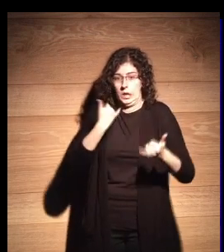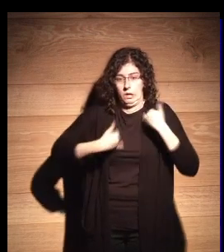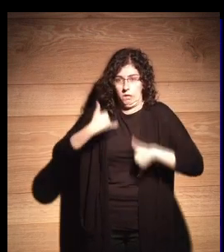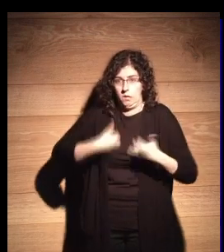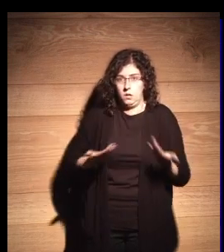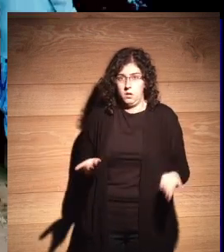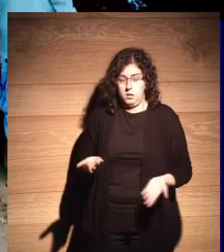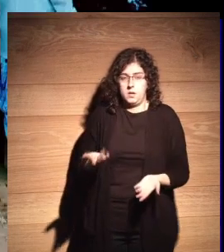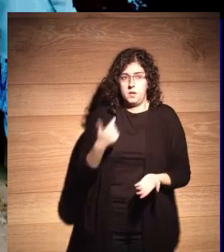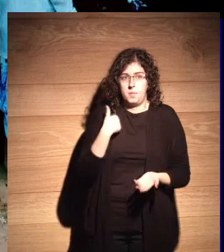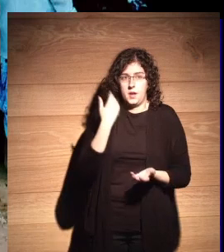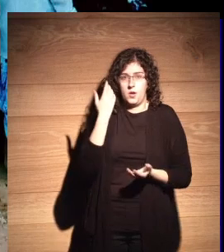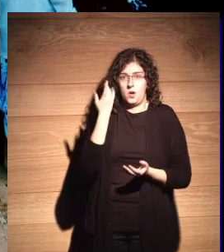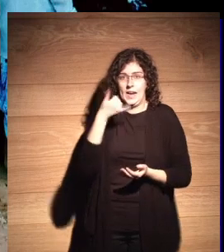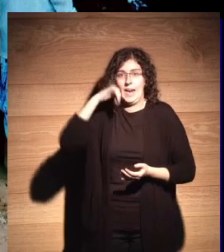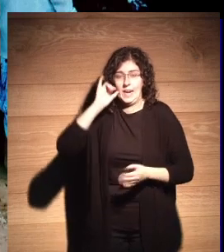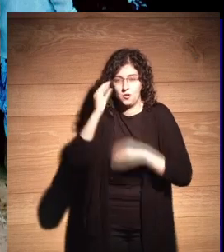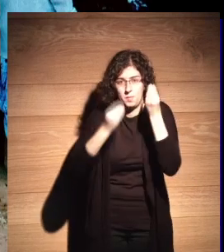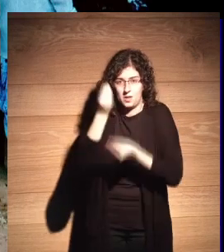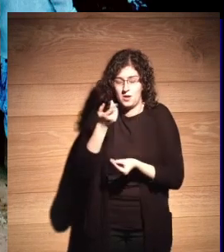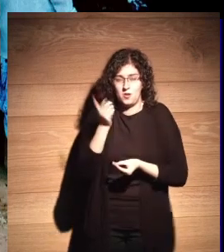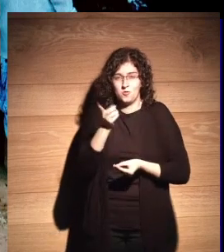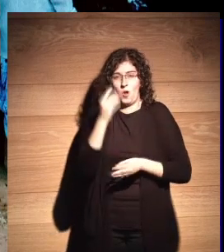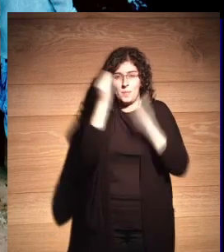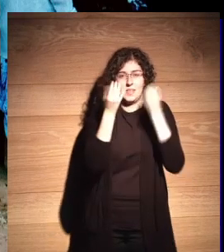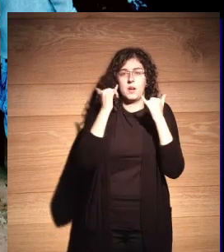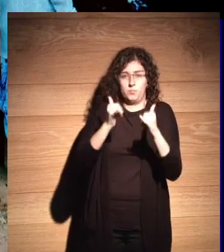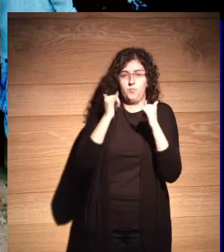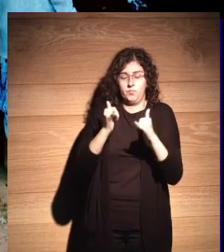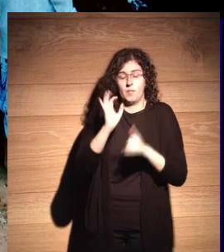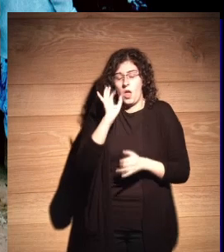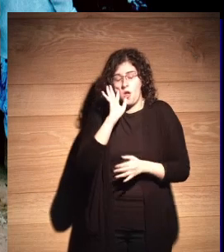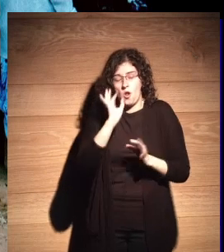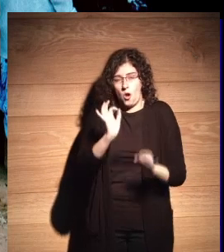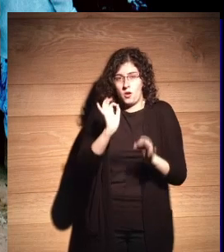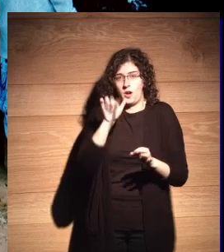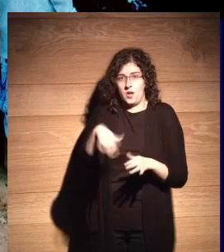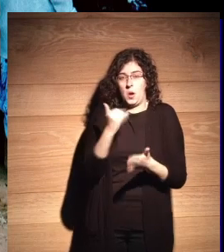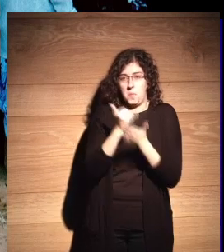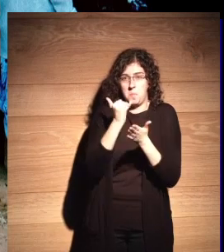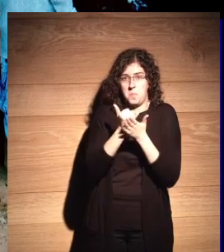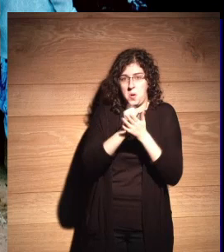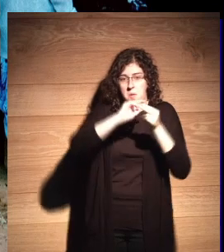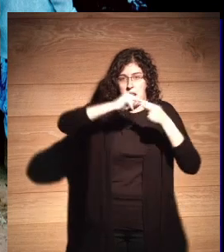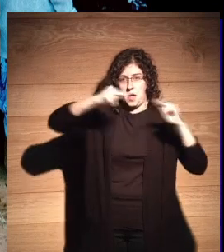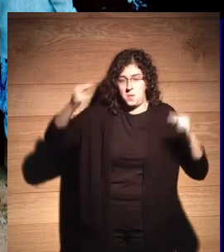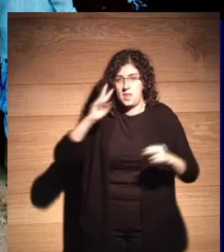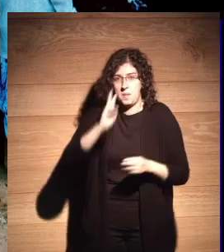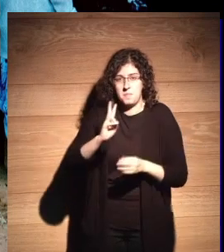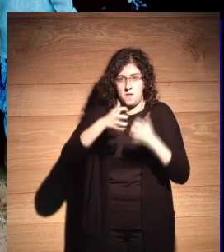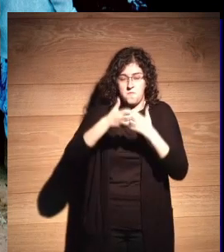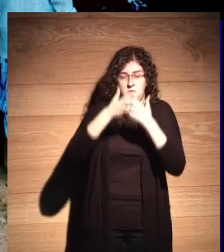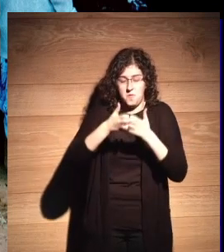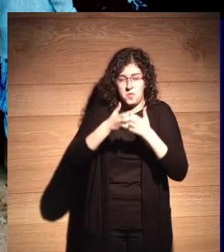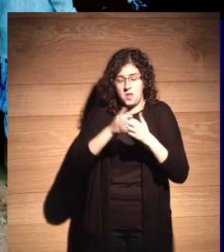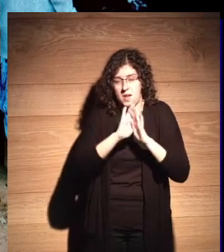want to just for fun, just test this rope. I thought, oh my God, This is also amazing. This picture.